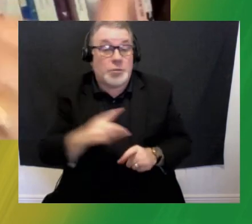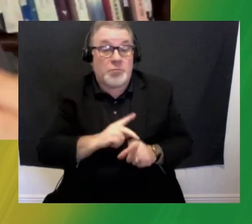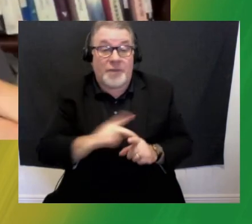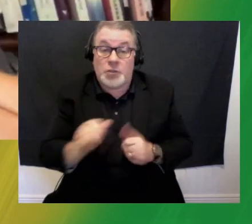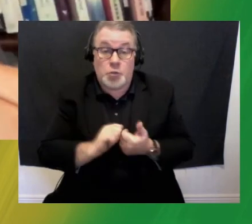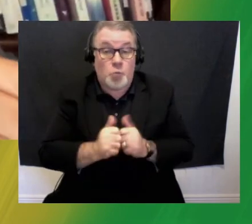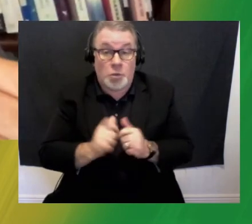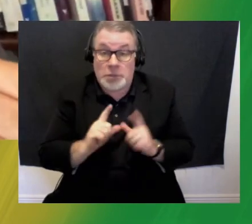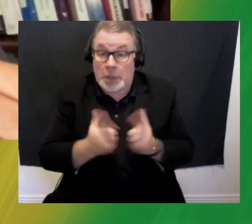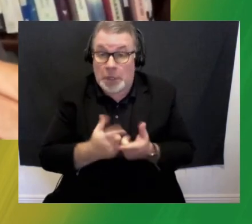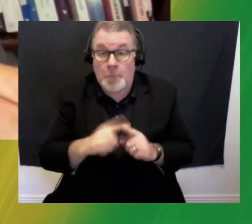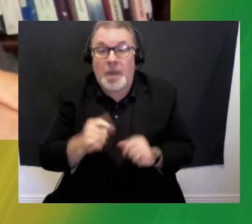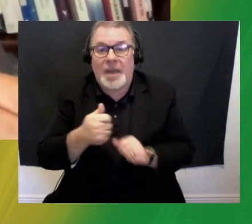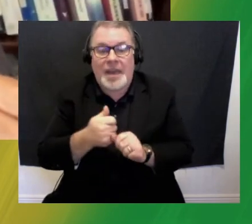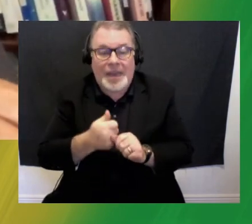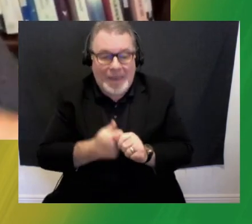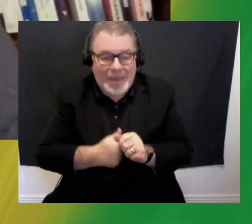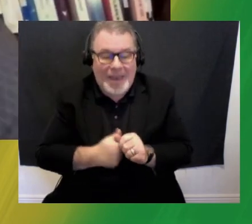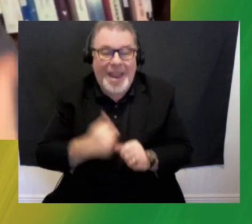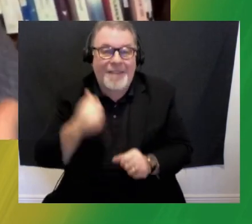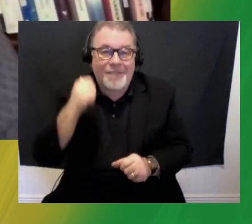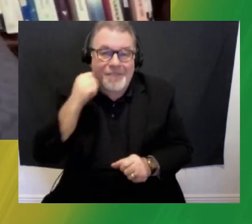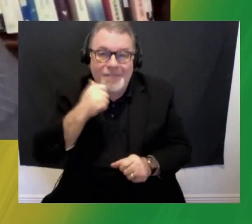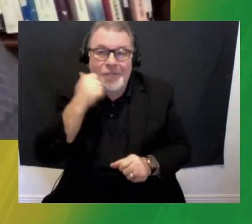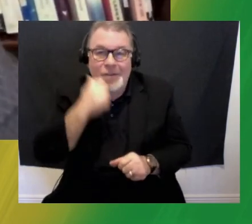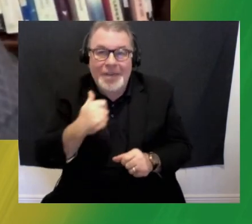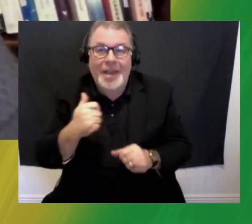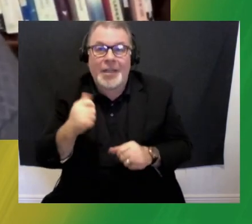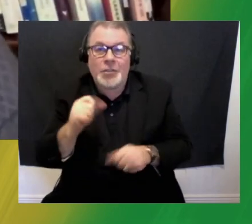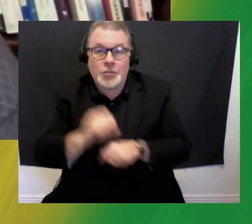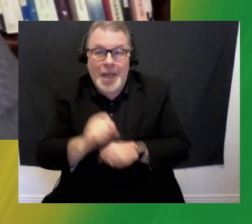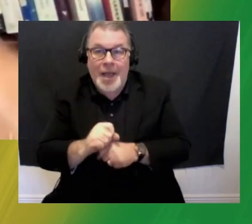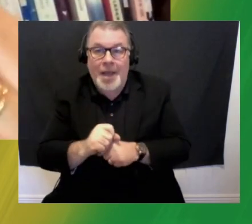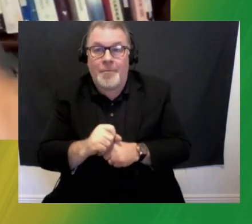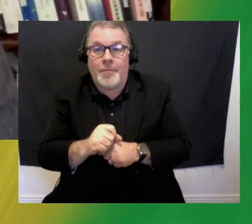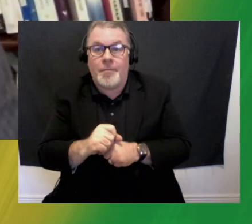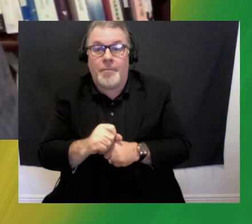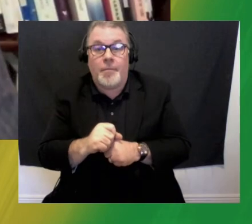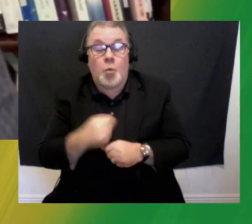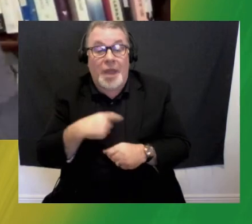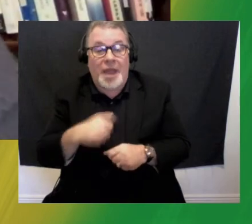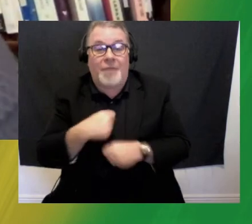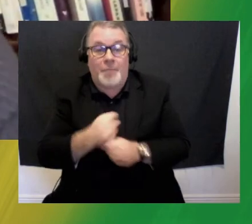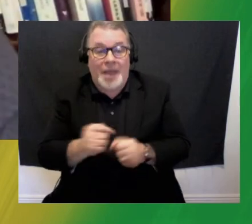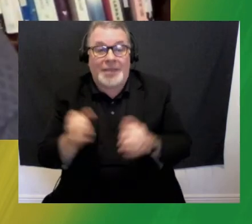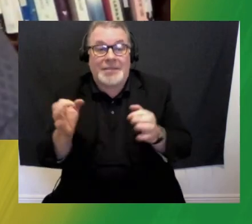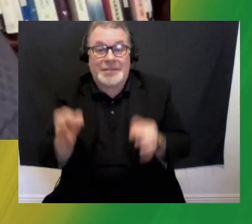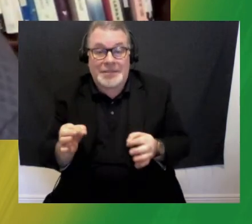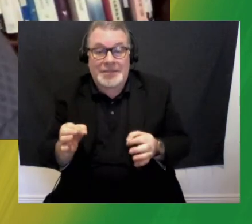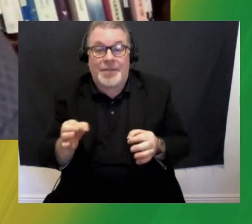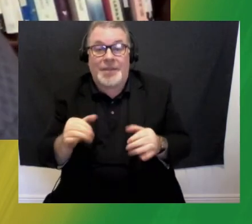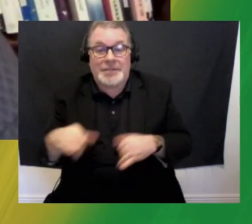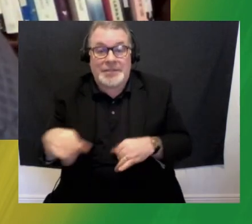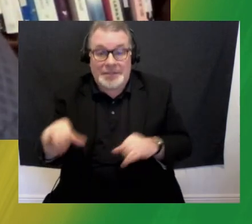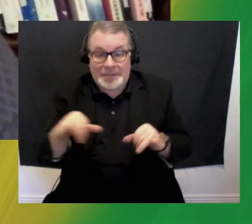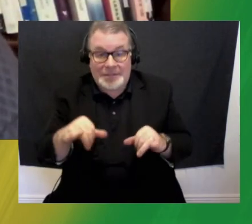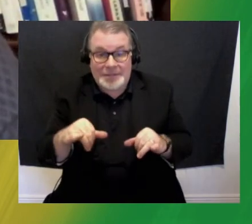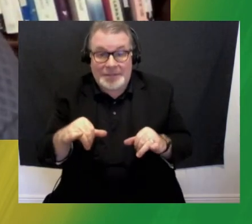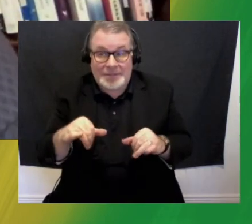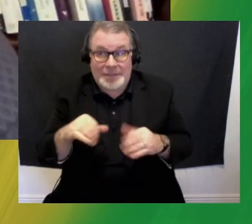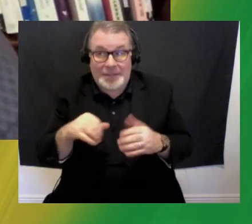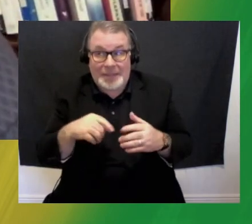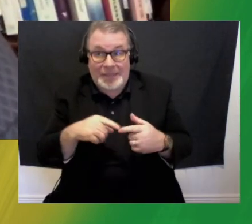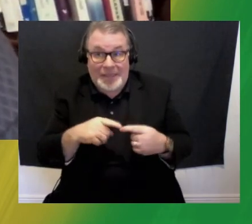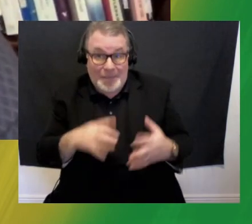league, but in everyday jobs as well, right? If we're going to undo systems, we have to make the system the common enemy rather than making each